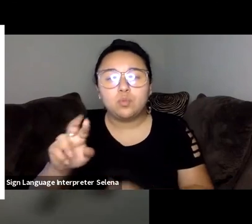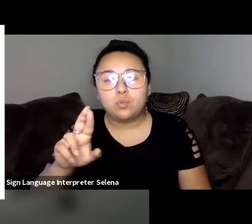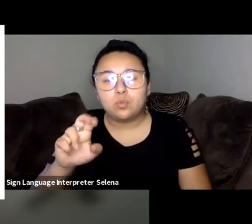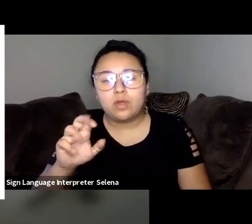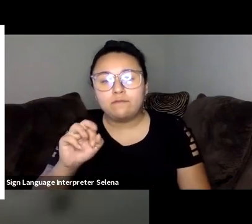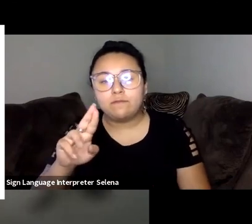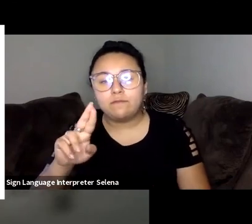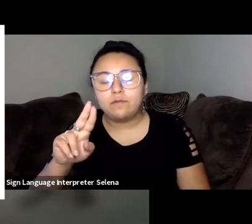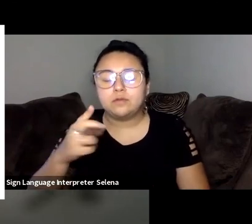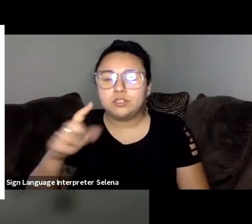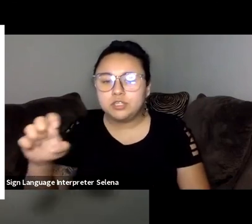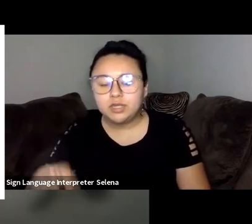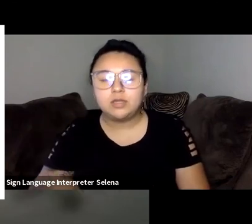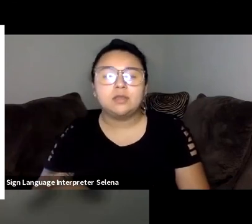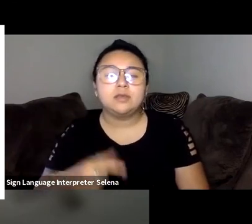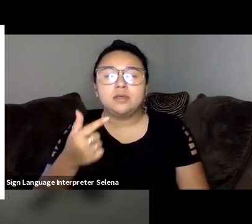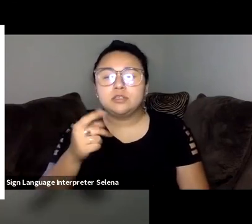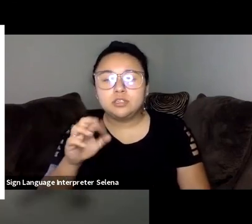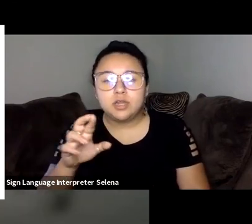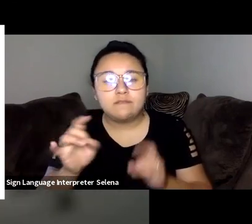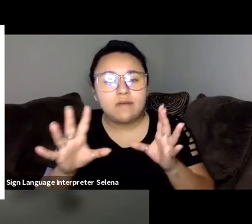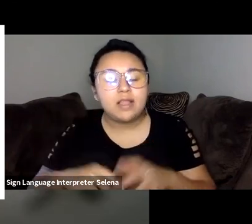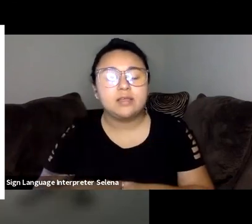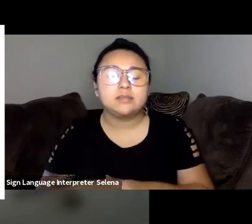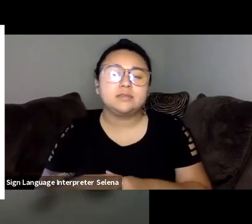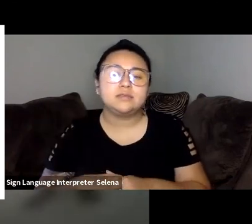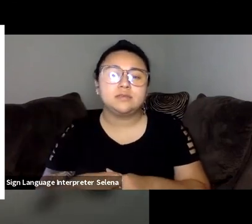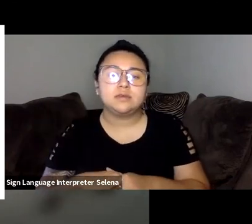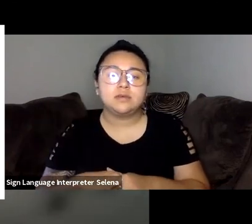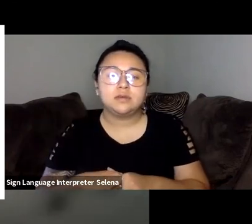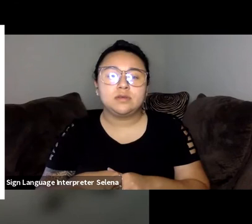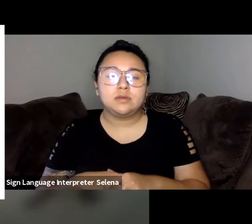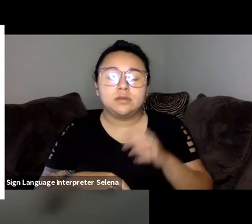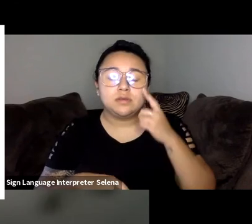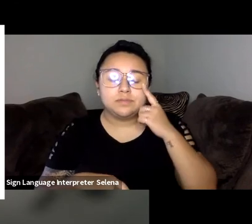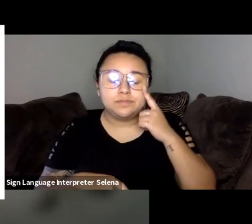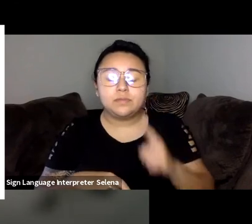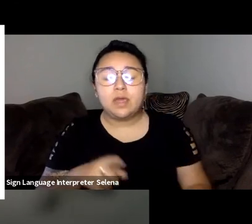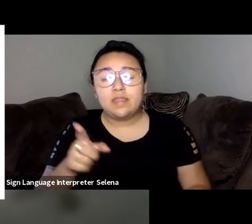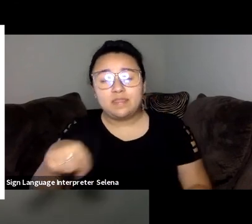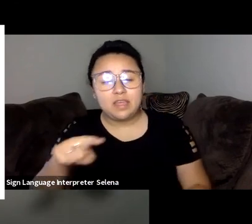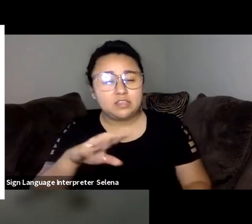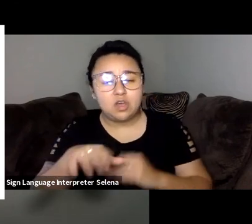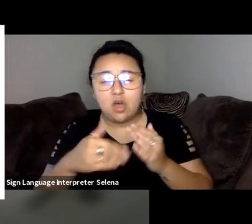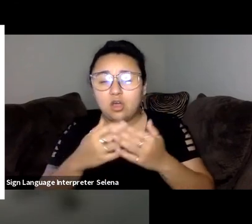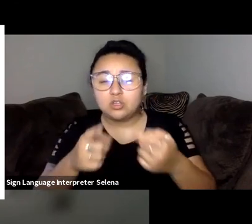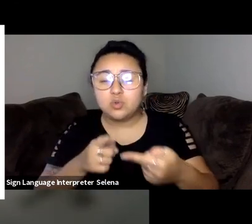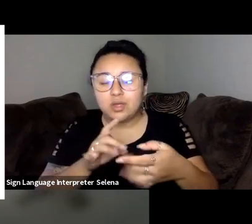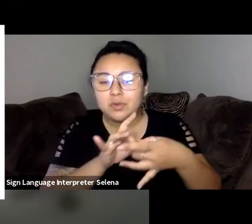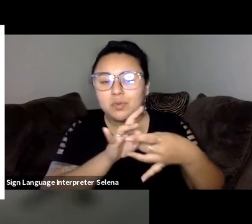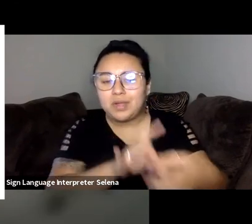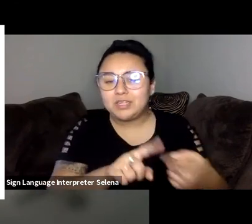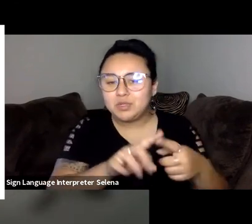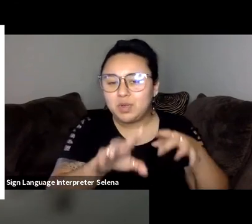that those are all in fact consequences of struggles around colonial